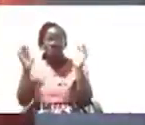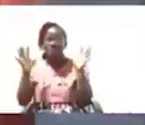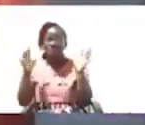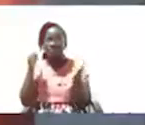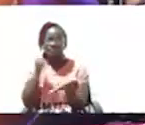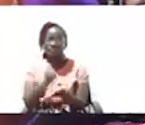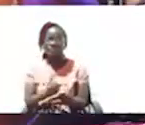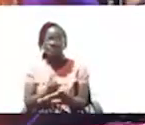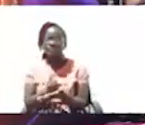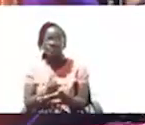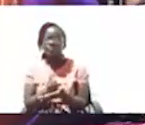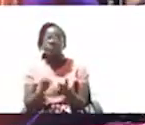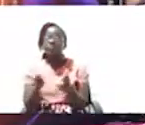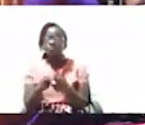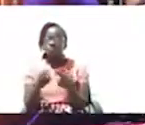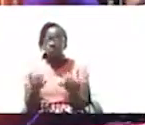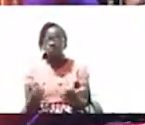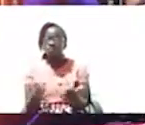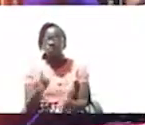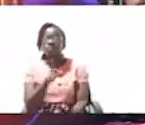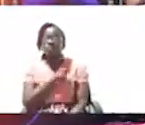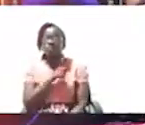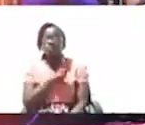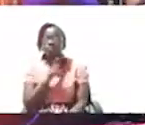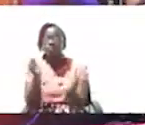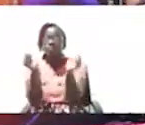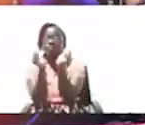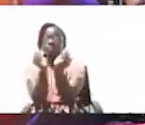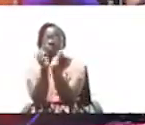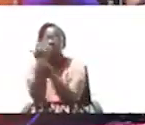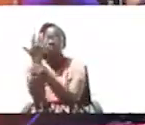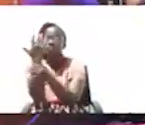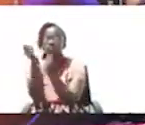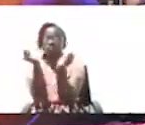He says his hands are bound.